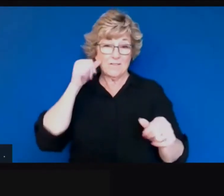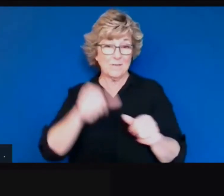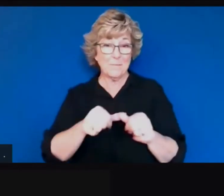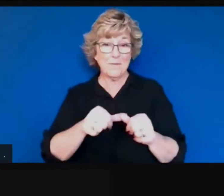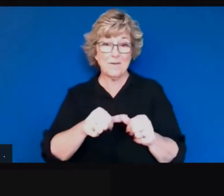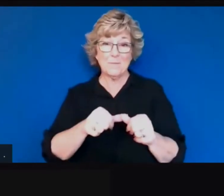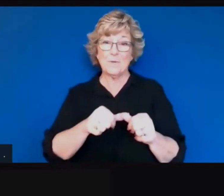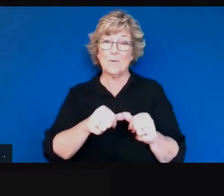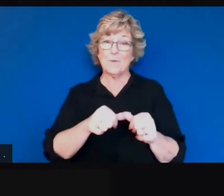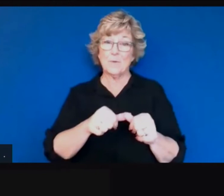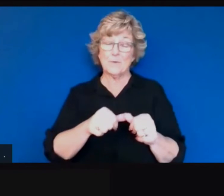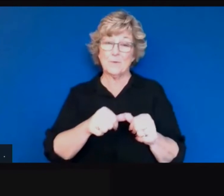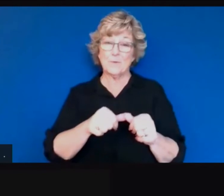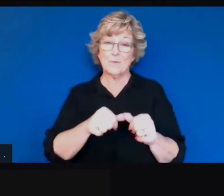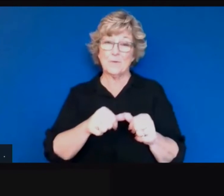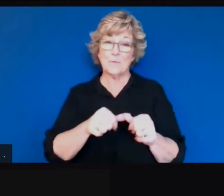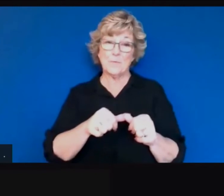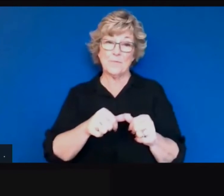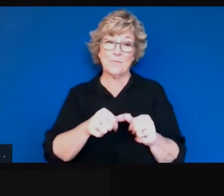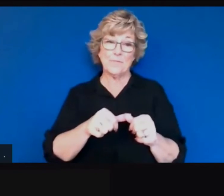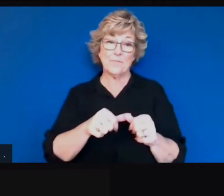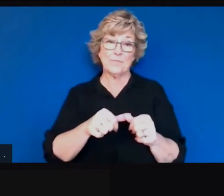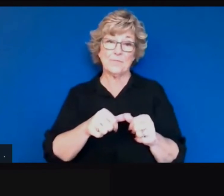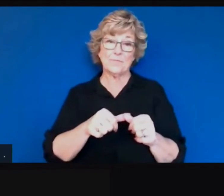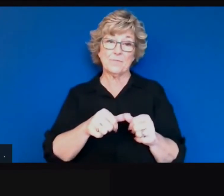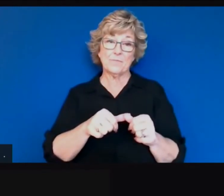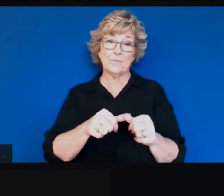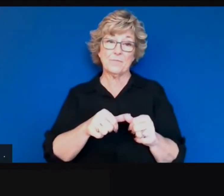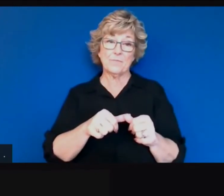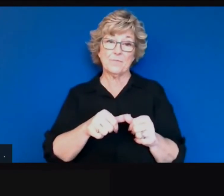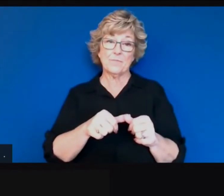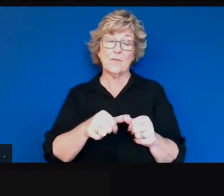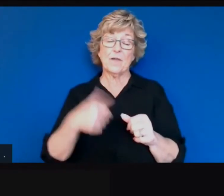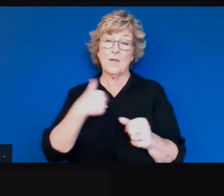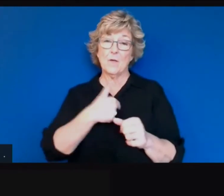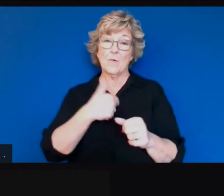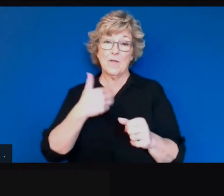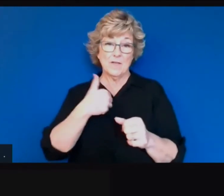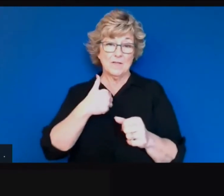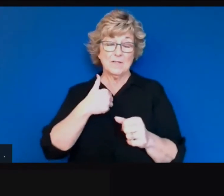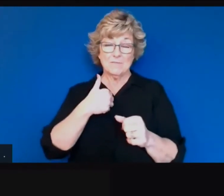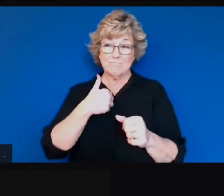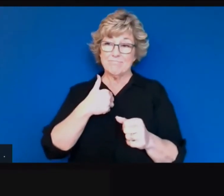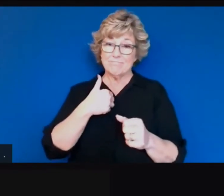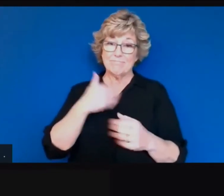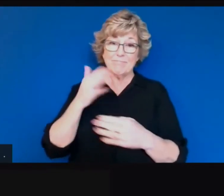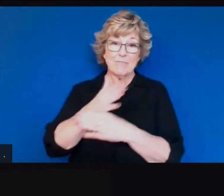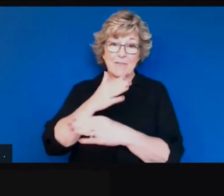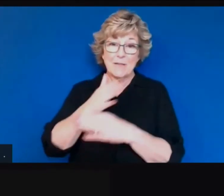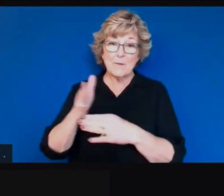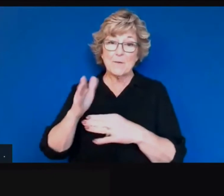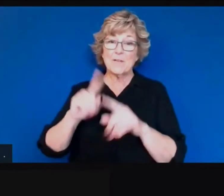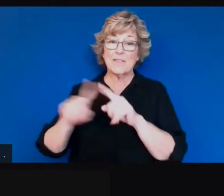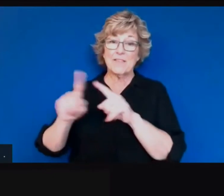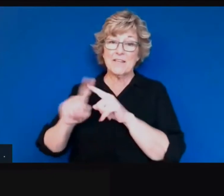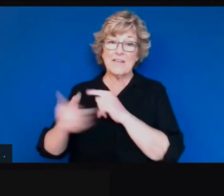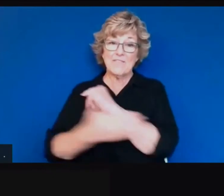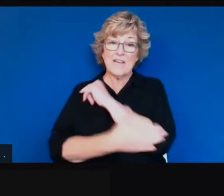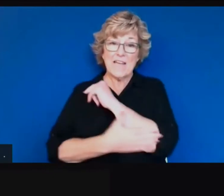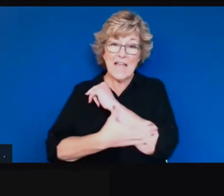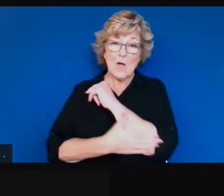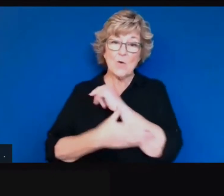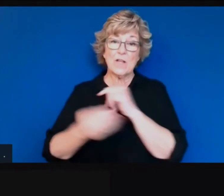a well exercised mutual aid system between counties, between regions, that we